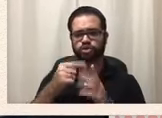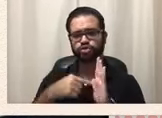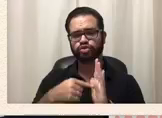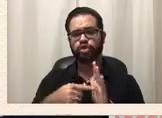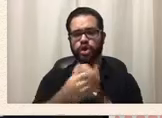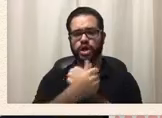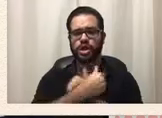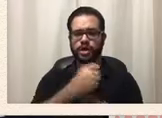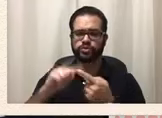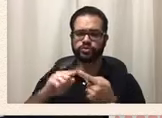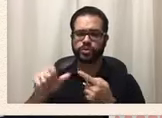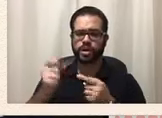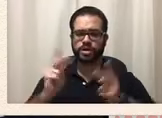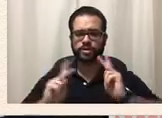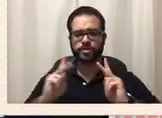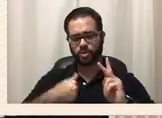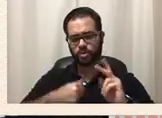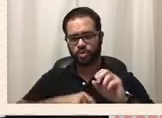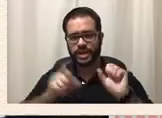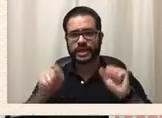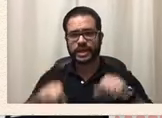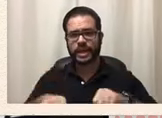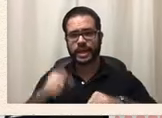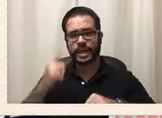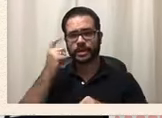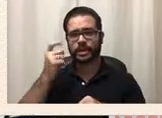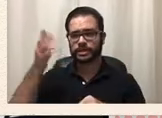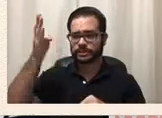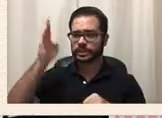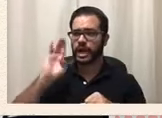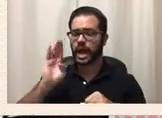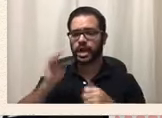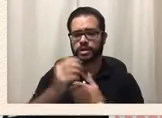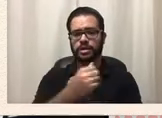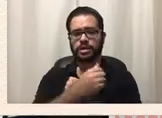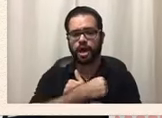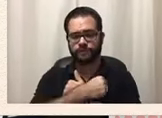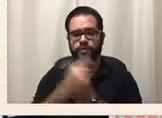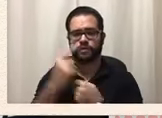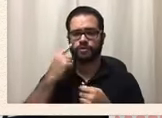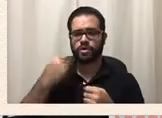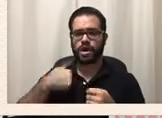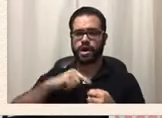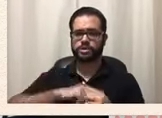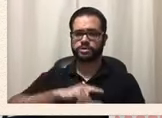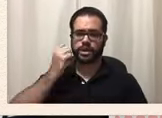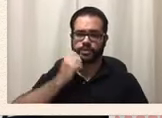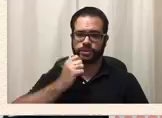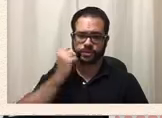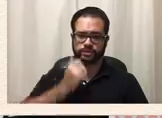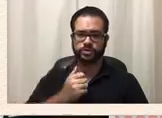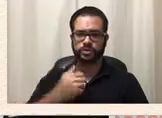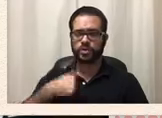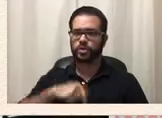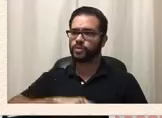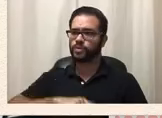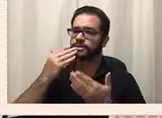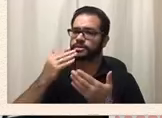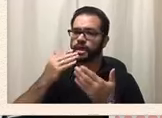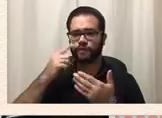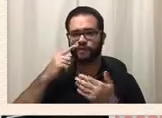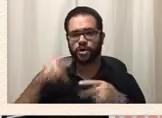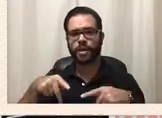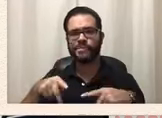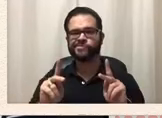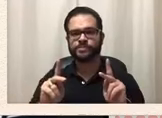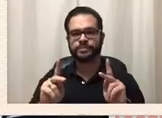able to do that because of the love that God showed to us every day. And so we're thankful for the opportunities that